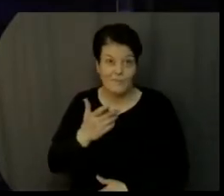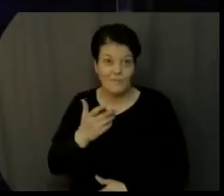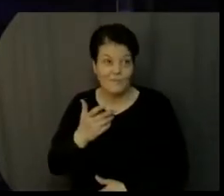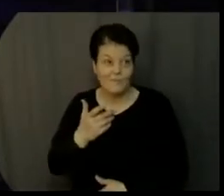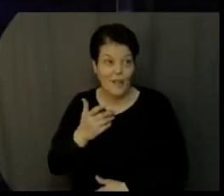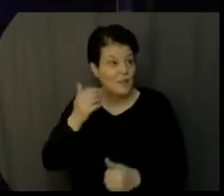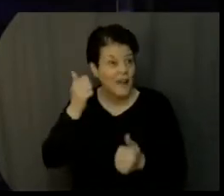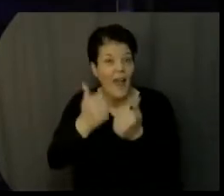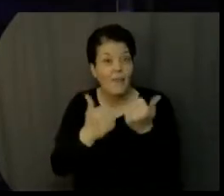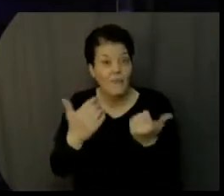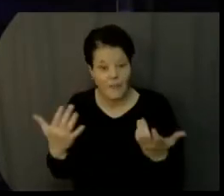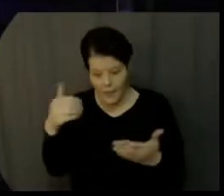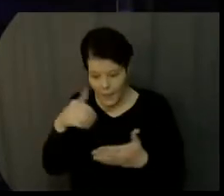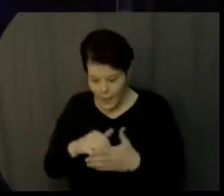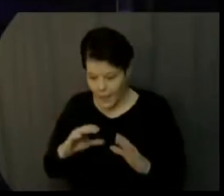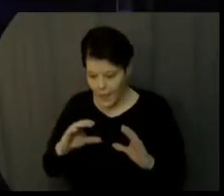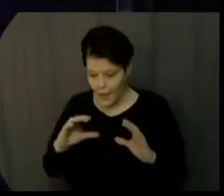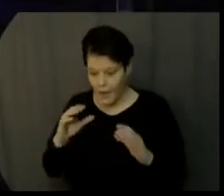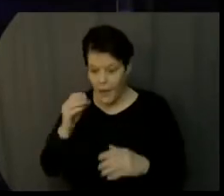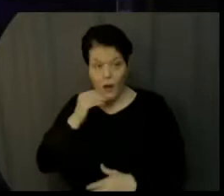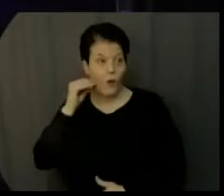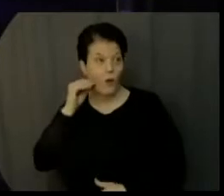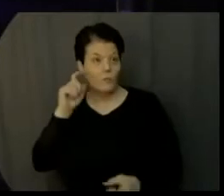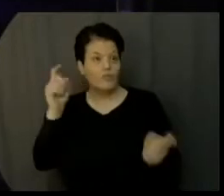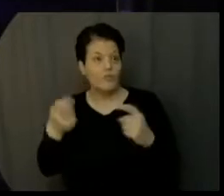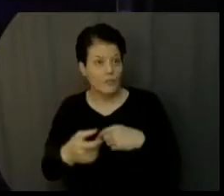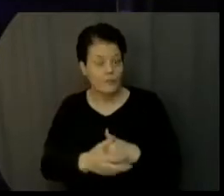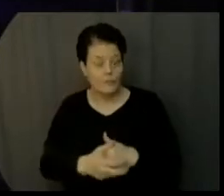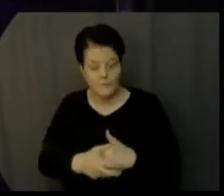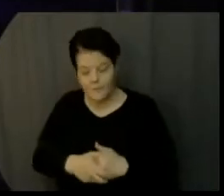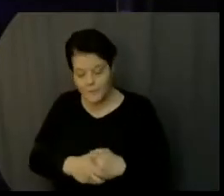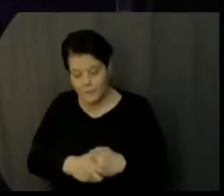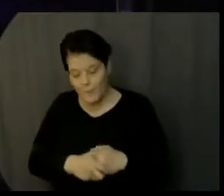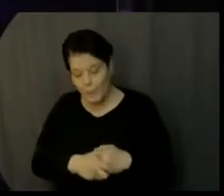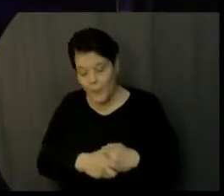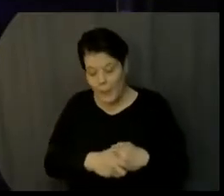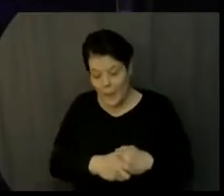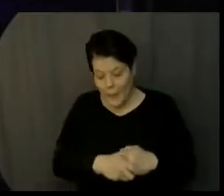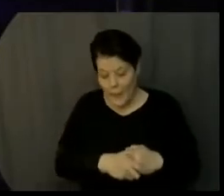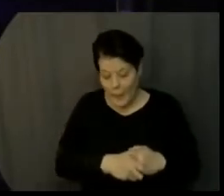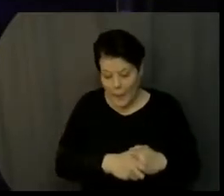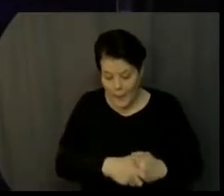about everything was different because we bought a baby in the home.